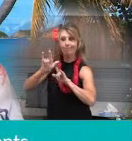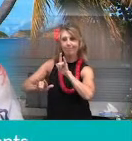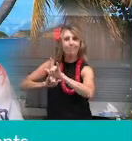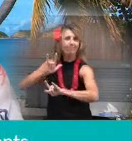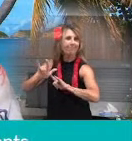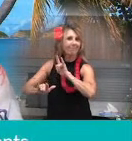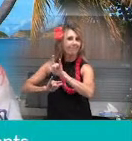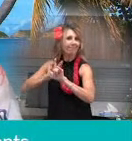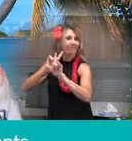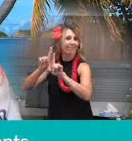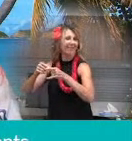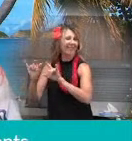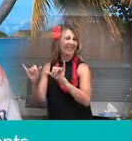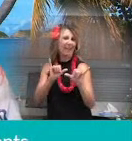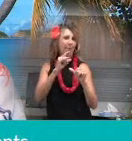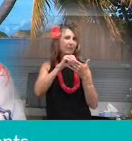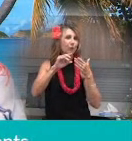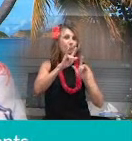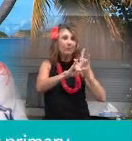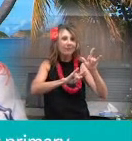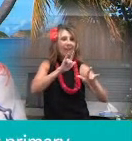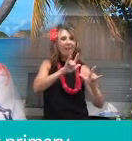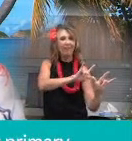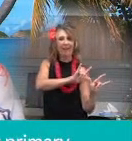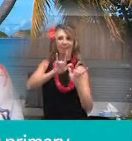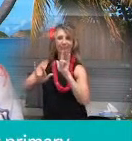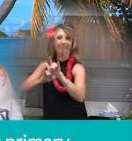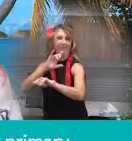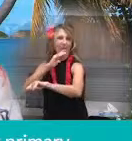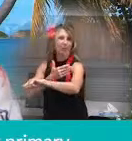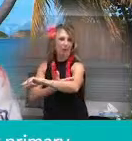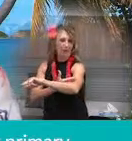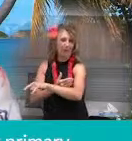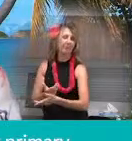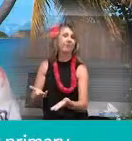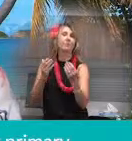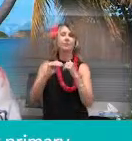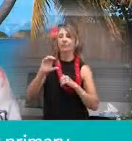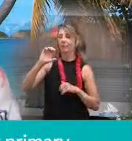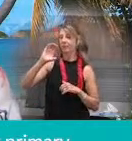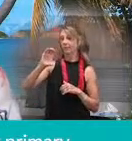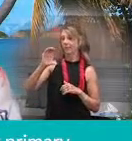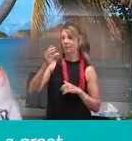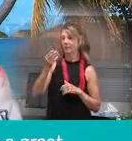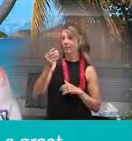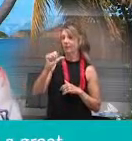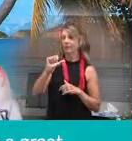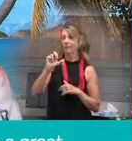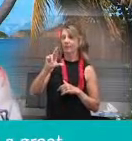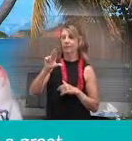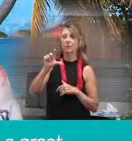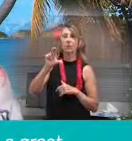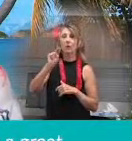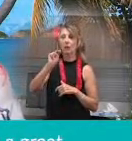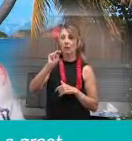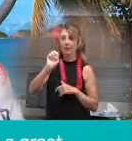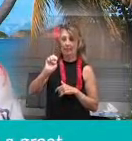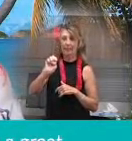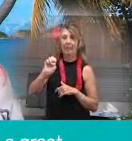she has had for her students. Charlene Demeter Martin, teacher, primary, St. Michael